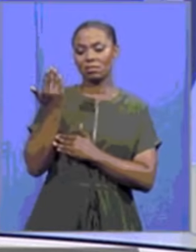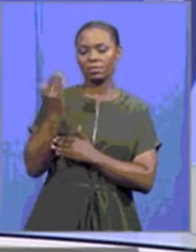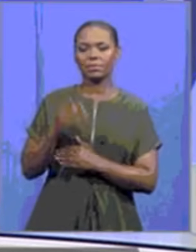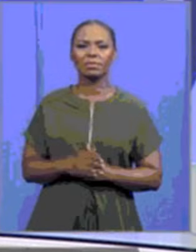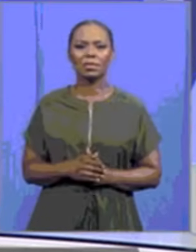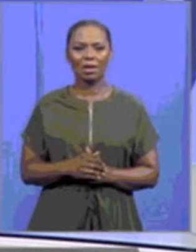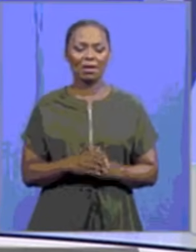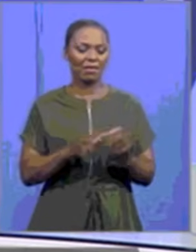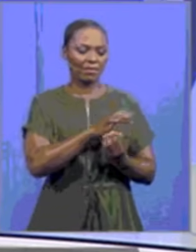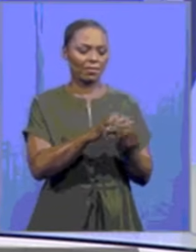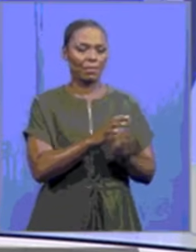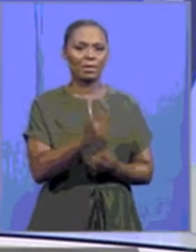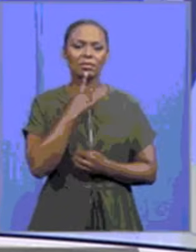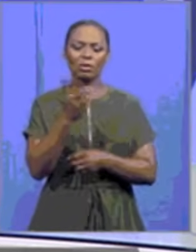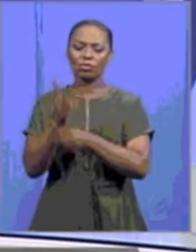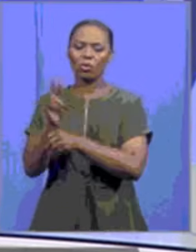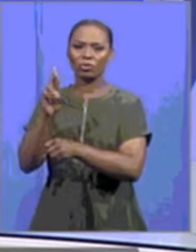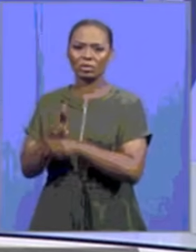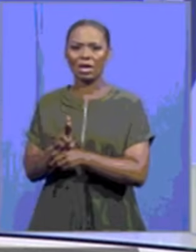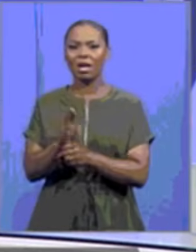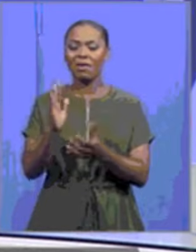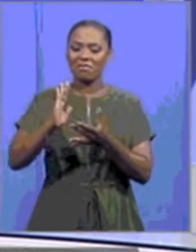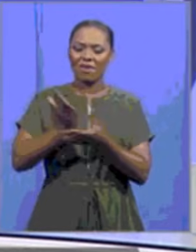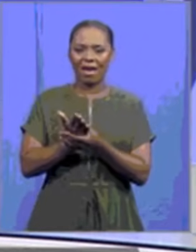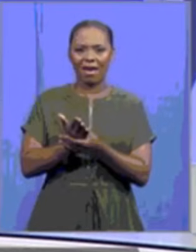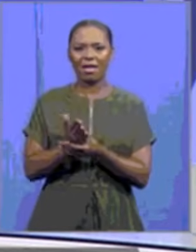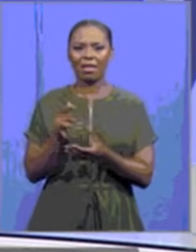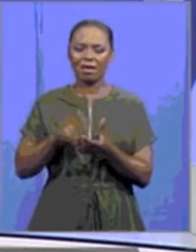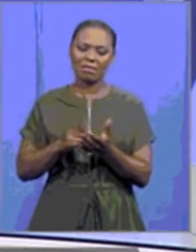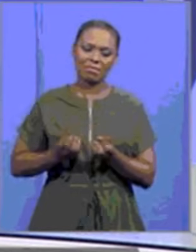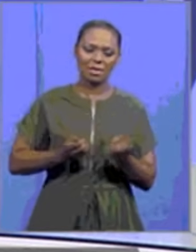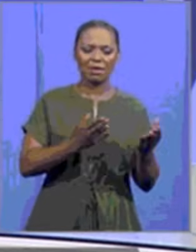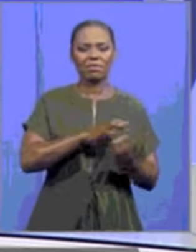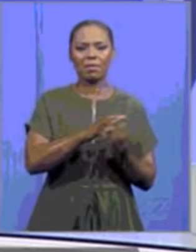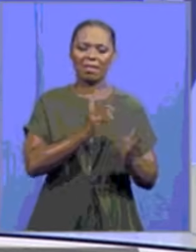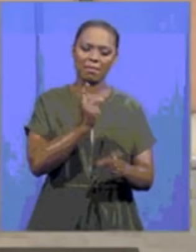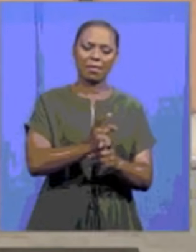ba re baoki ba gana go ba nea direkoto tša kalafo.